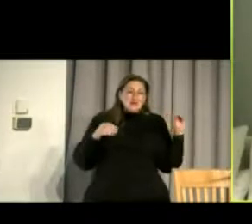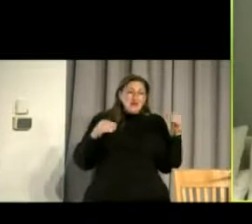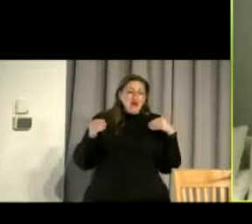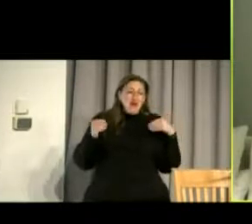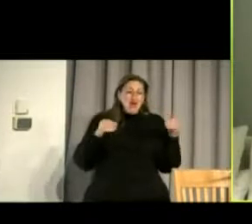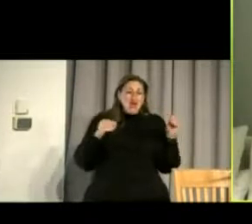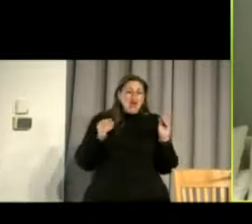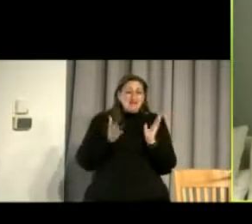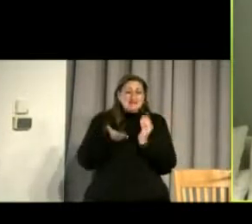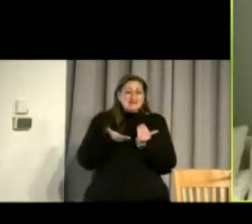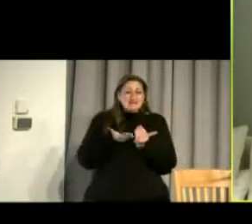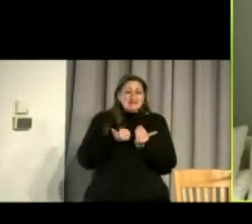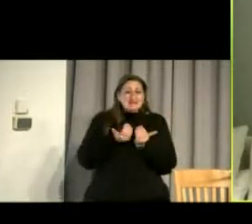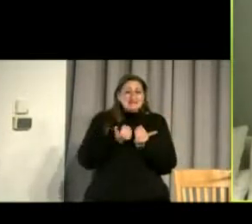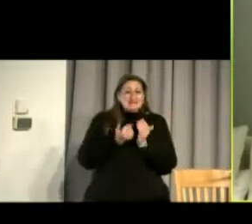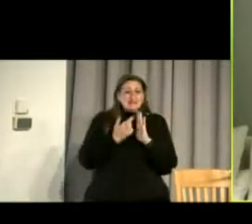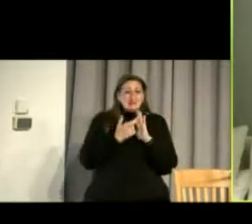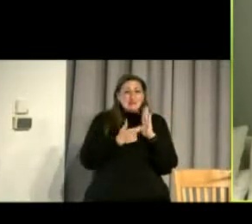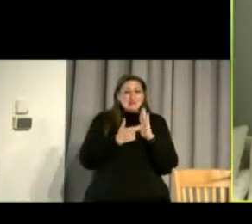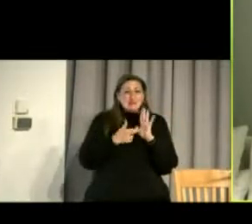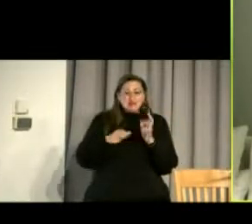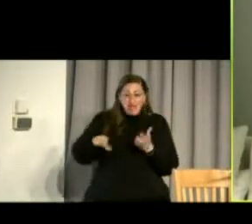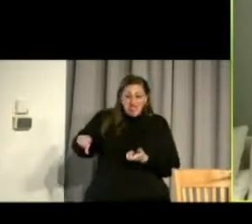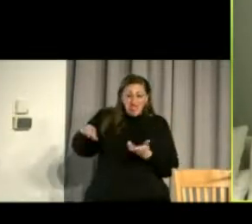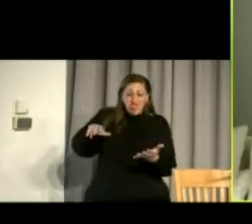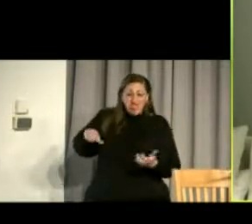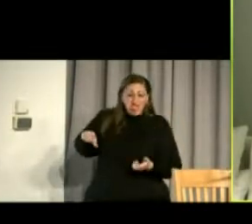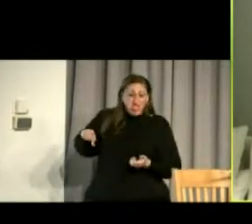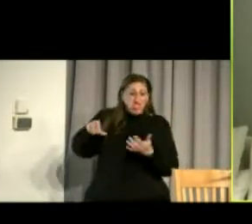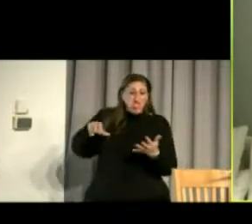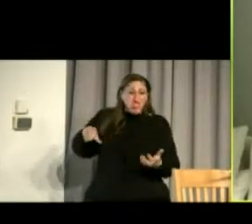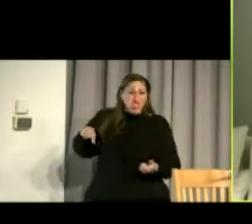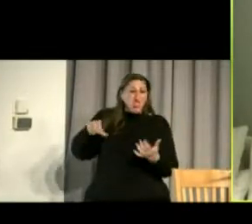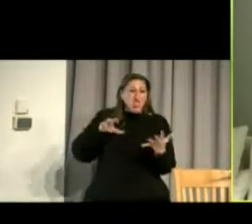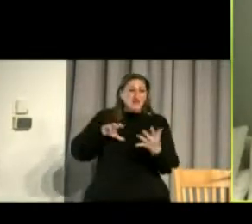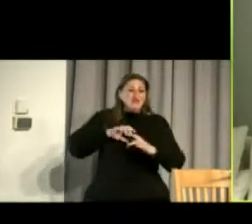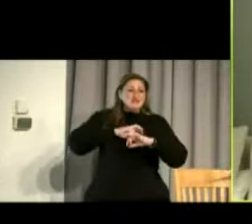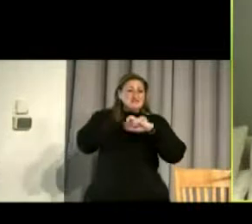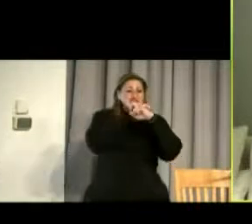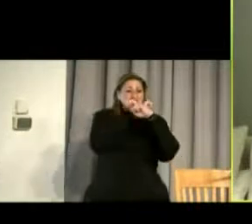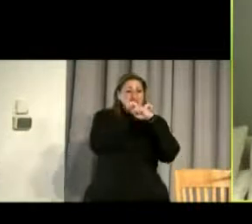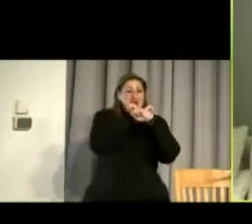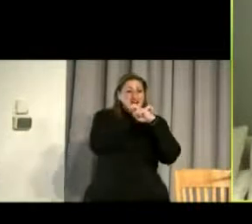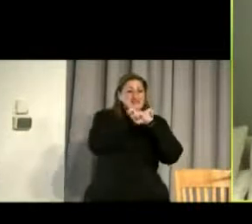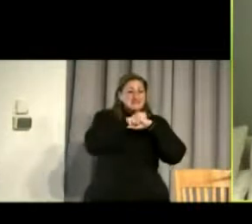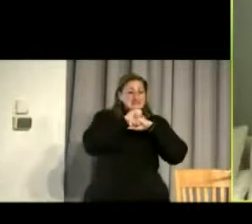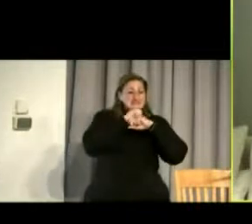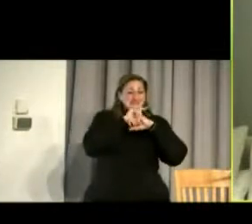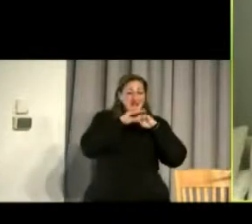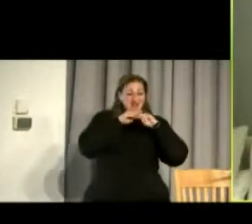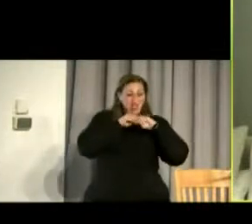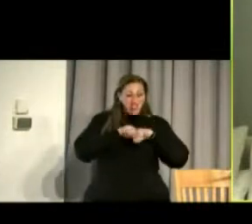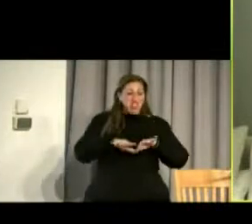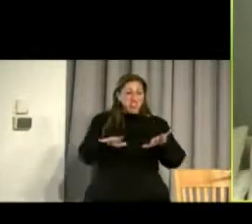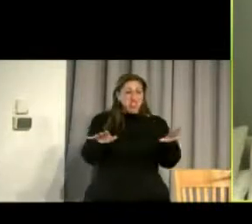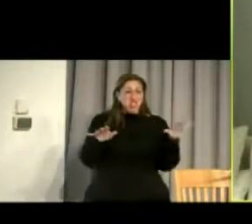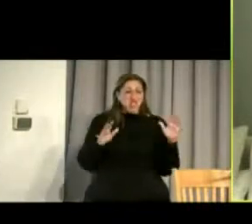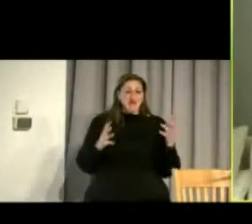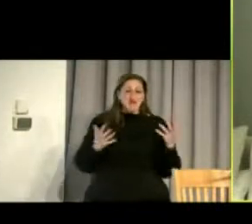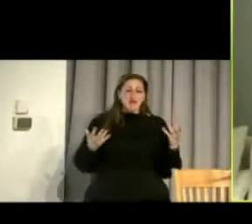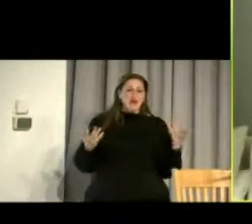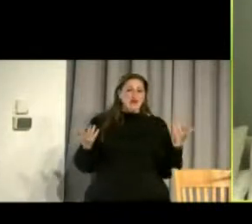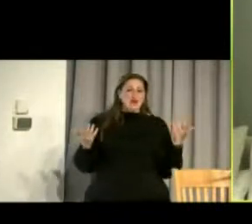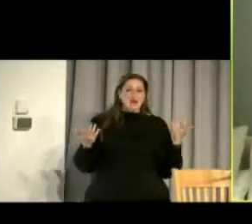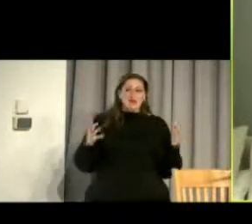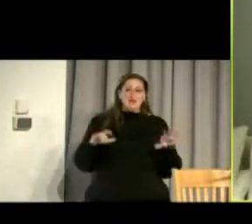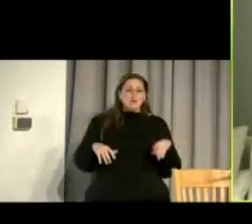and rules around dumping, around toxins that are allowed to be in communities. And so as we begin